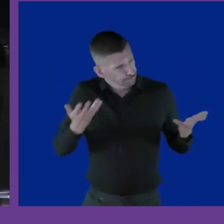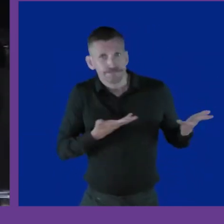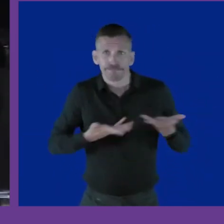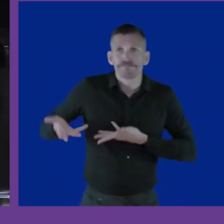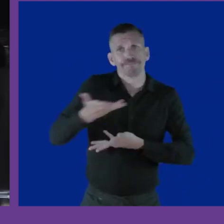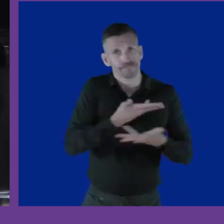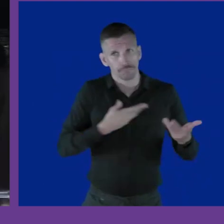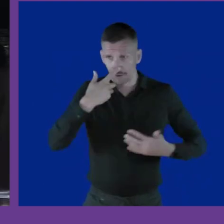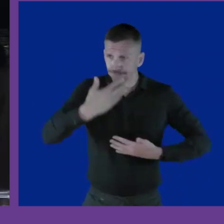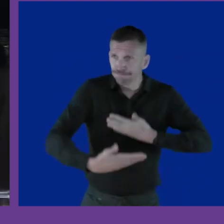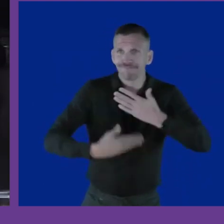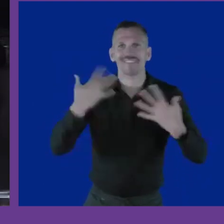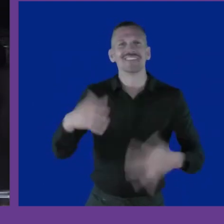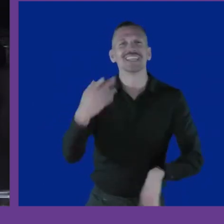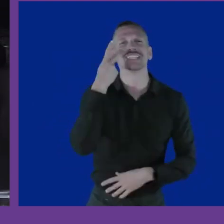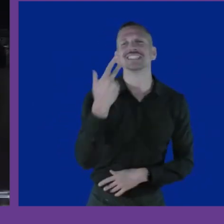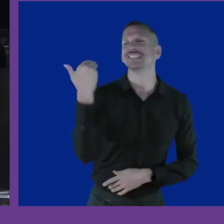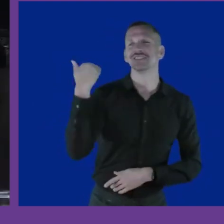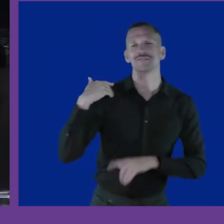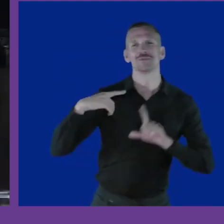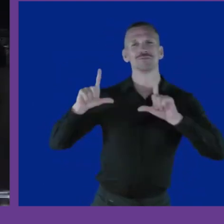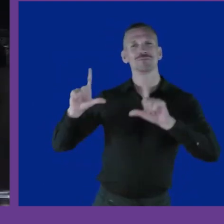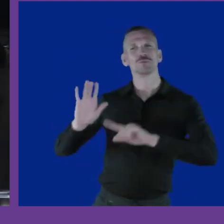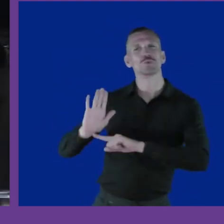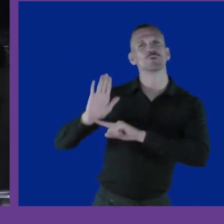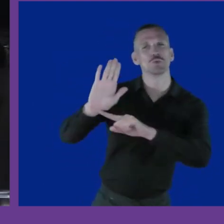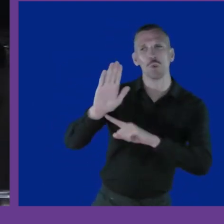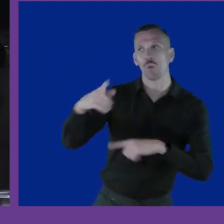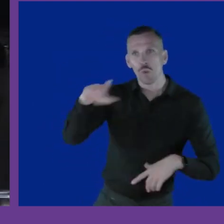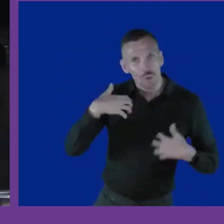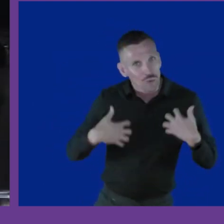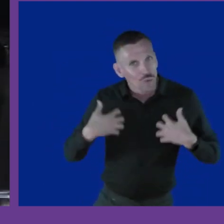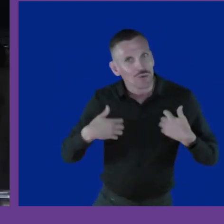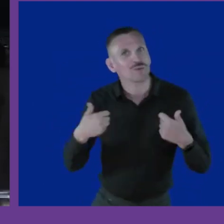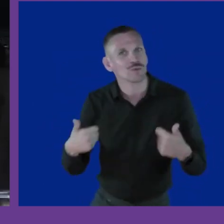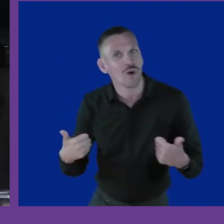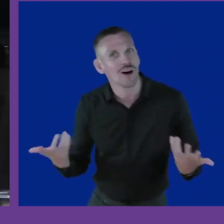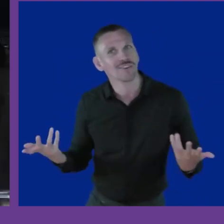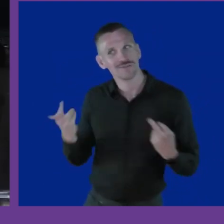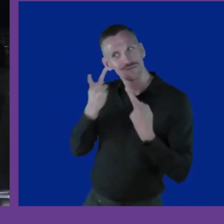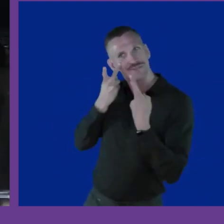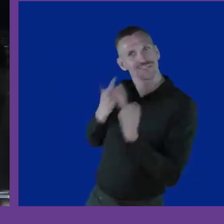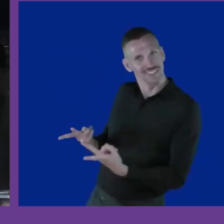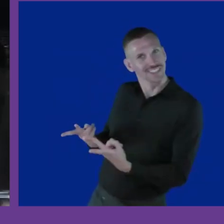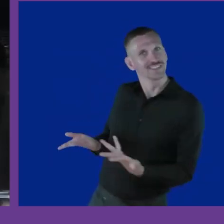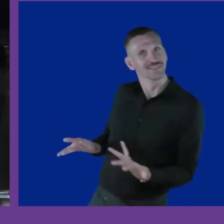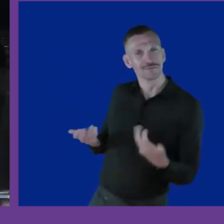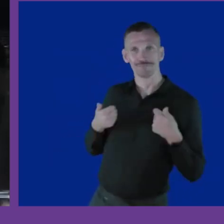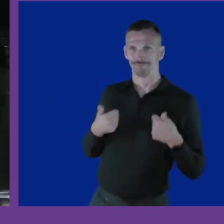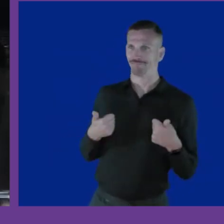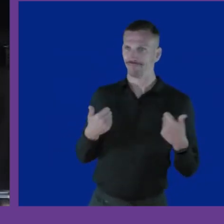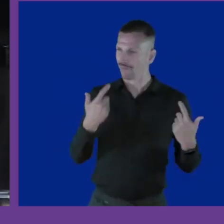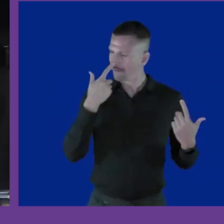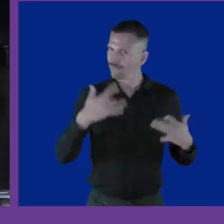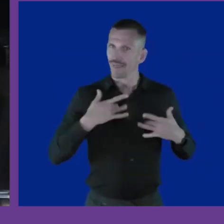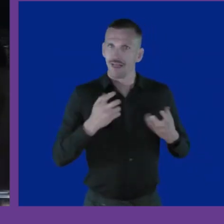this. It's great. And this is where I saw this first time here right now. So it's like very popular on